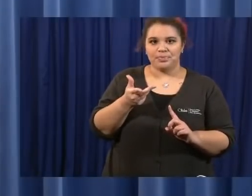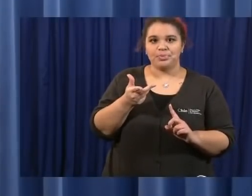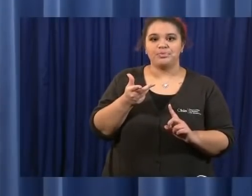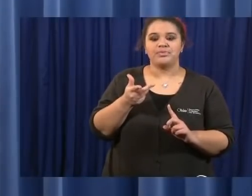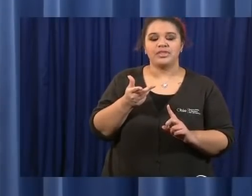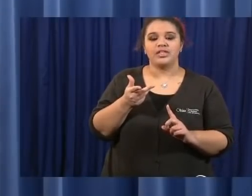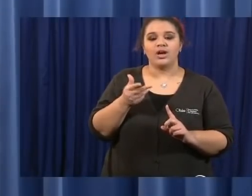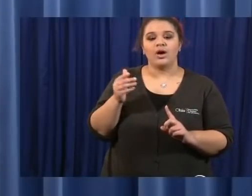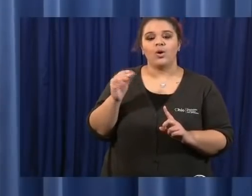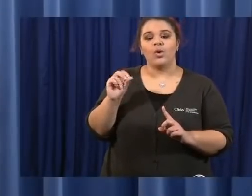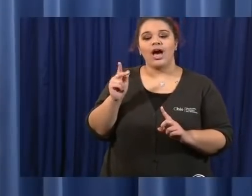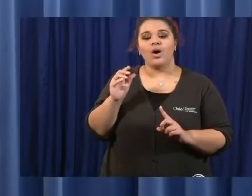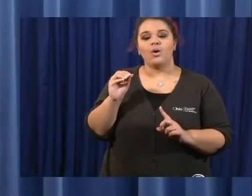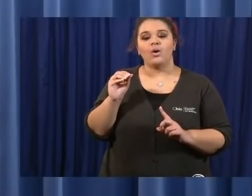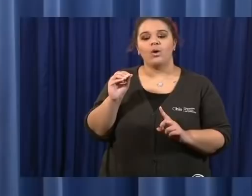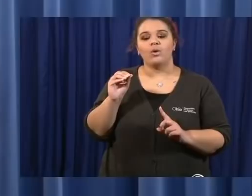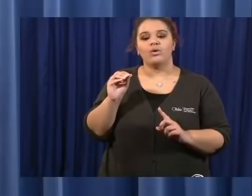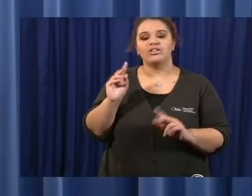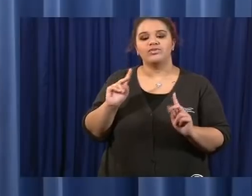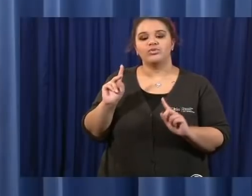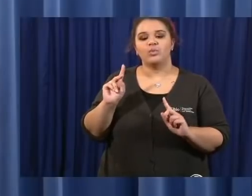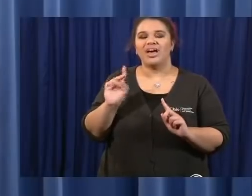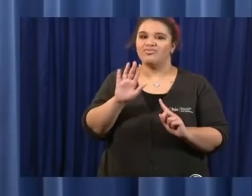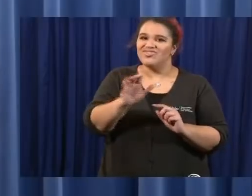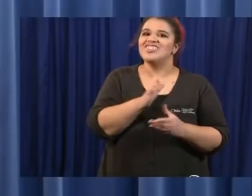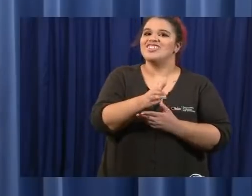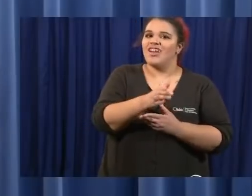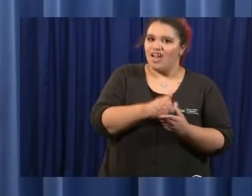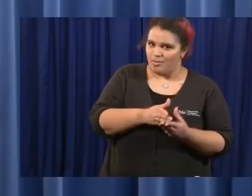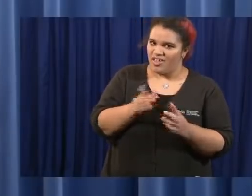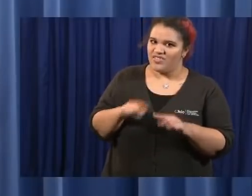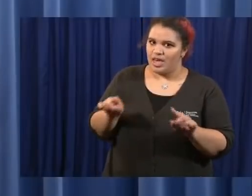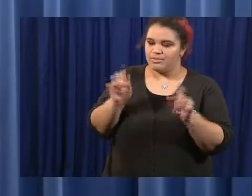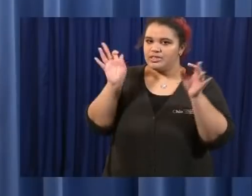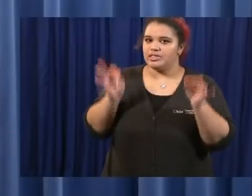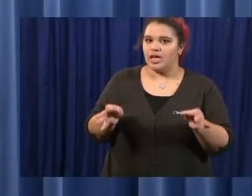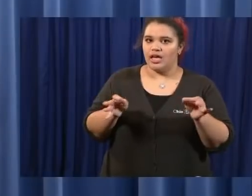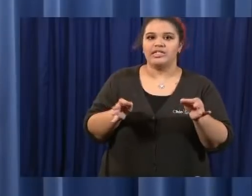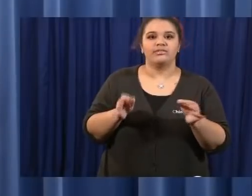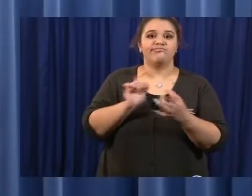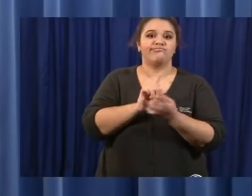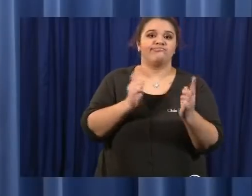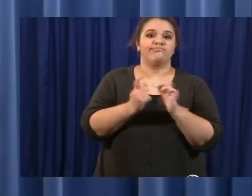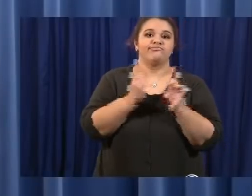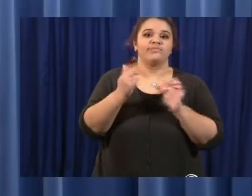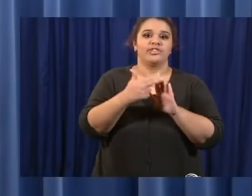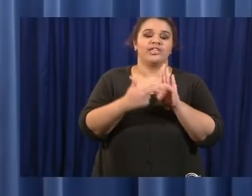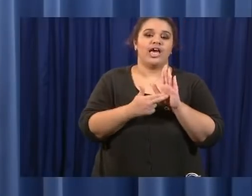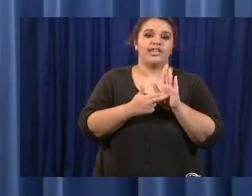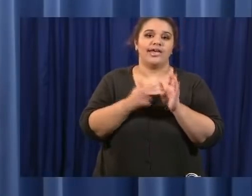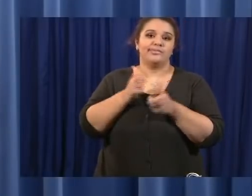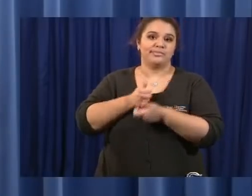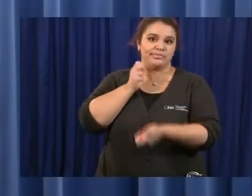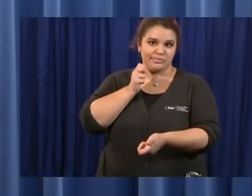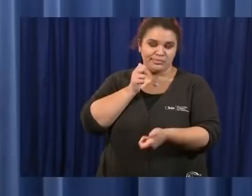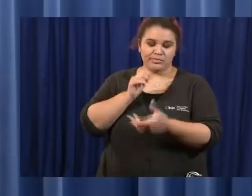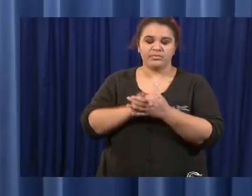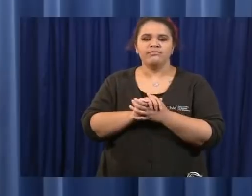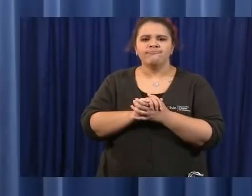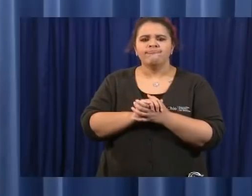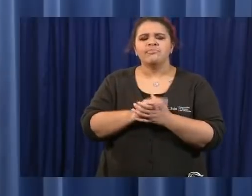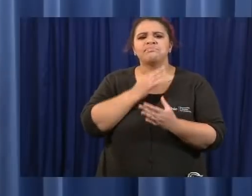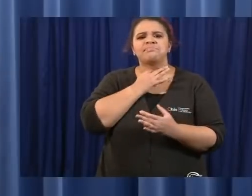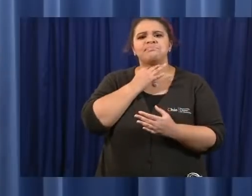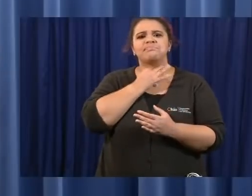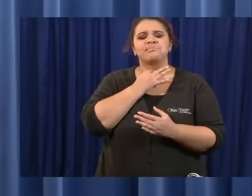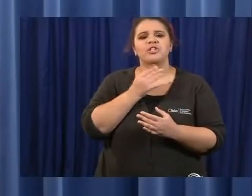some Ohioans ignoring social distance guidelines. What I really wanted to hear is if you have a message for Ohioans who are taking those